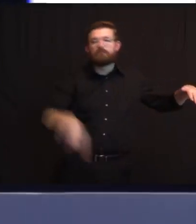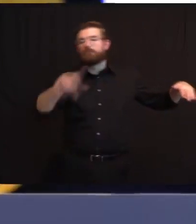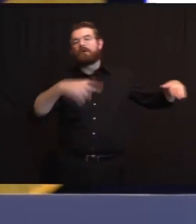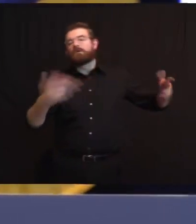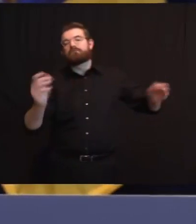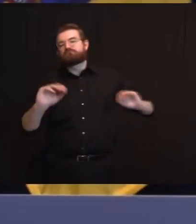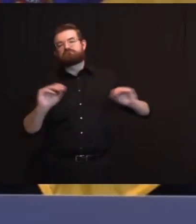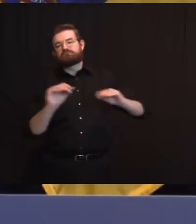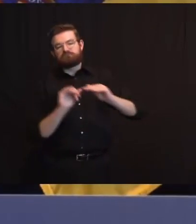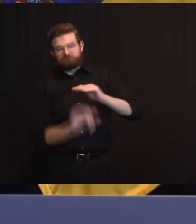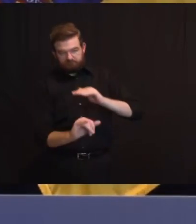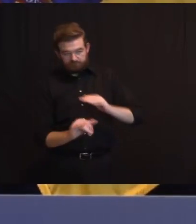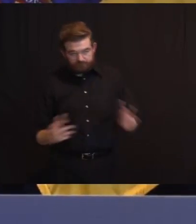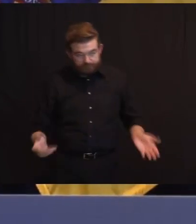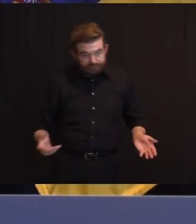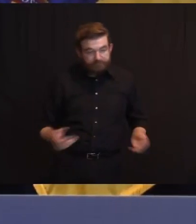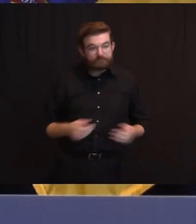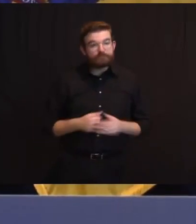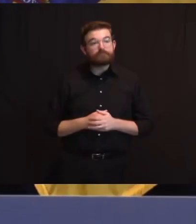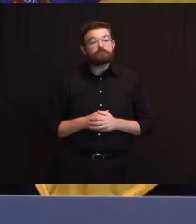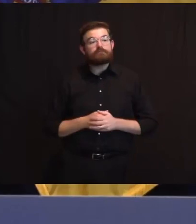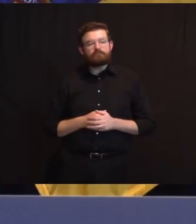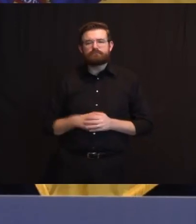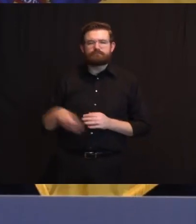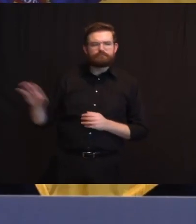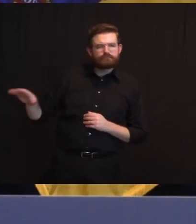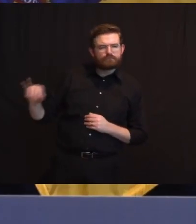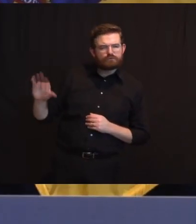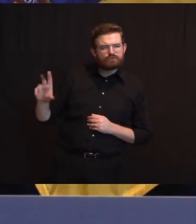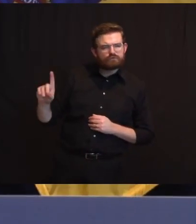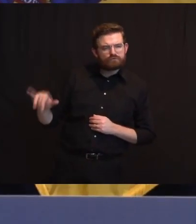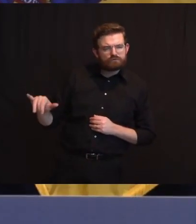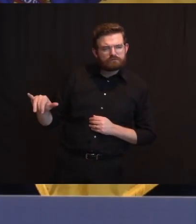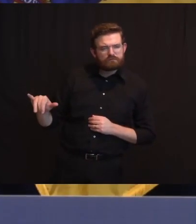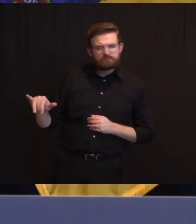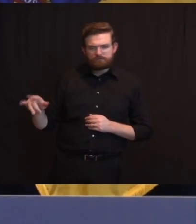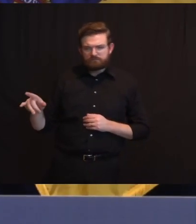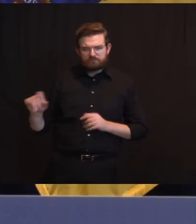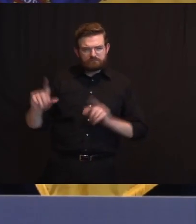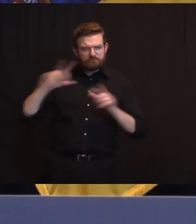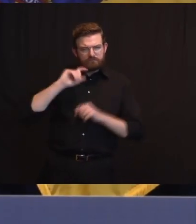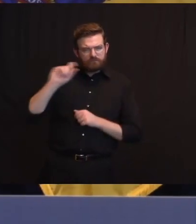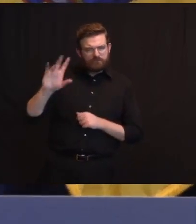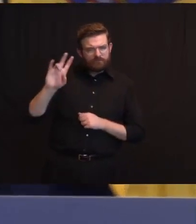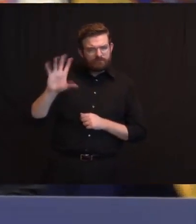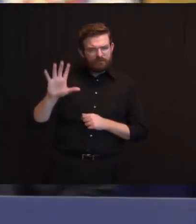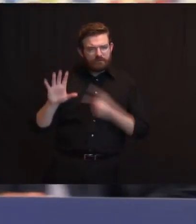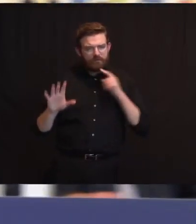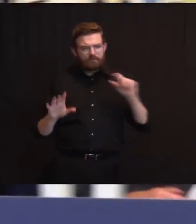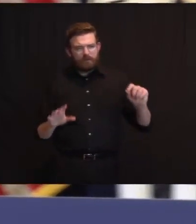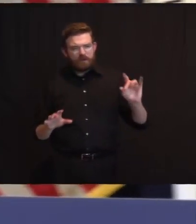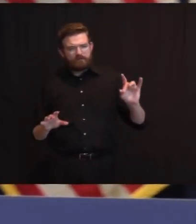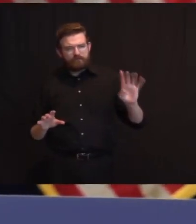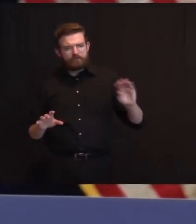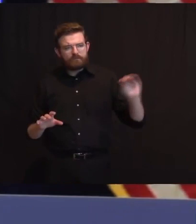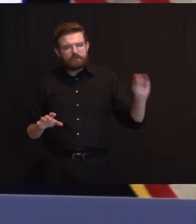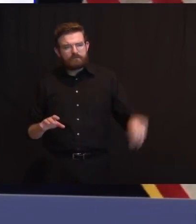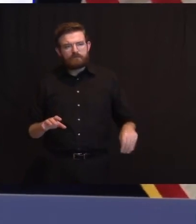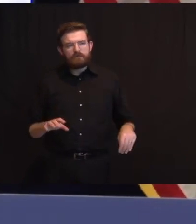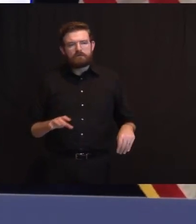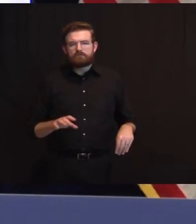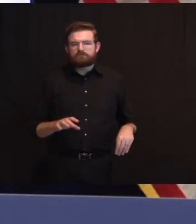On the dashboard, the number I reported and you reported is the one I've got, so. Yeah, I think probably the one you looked